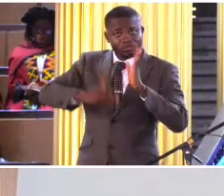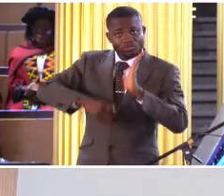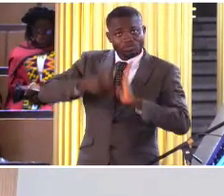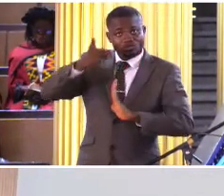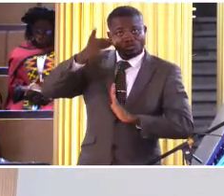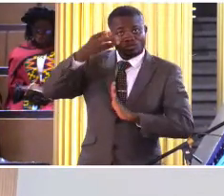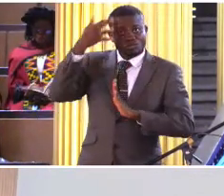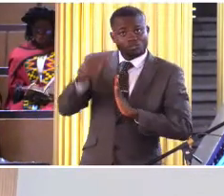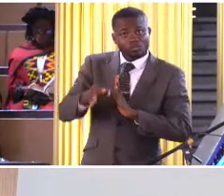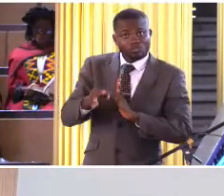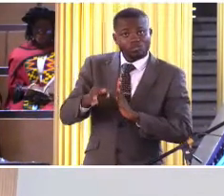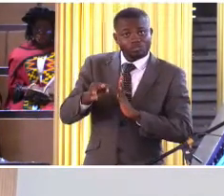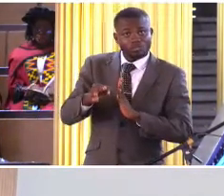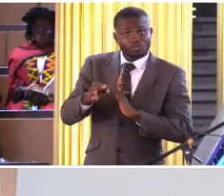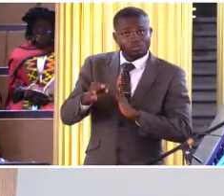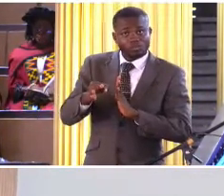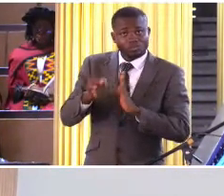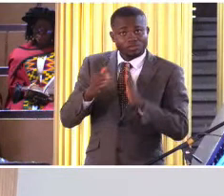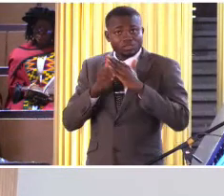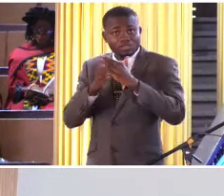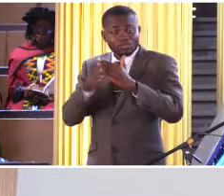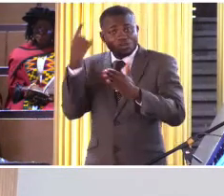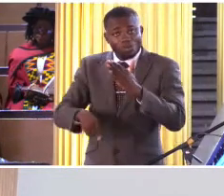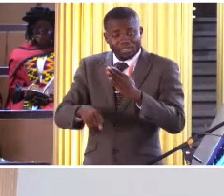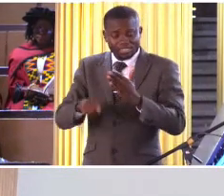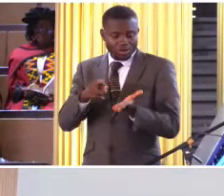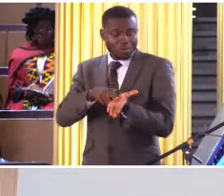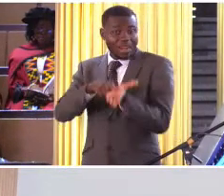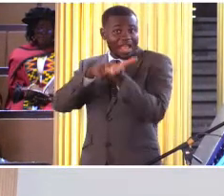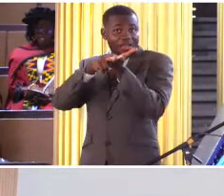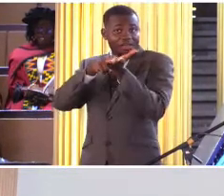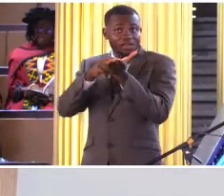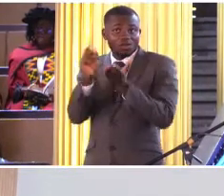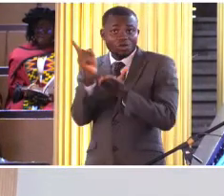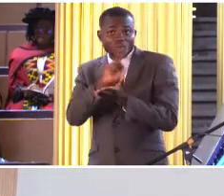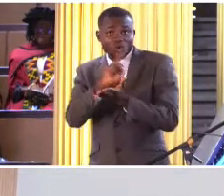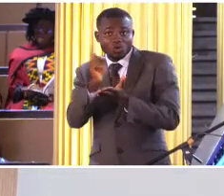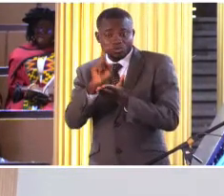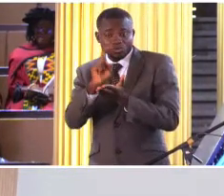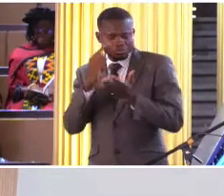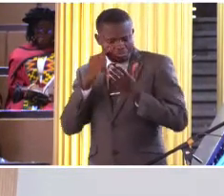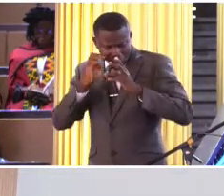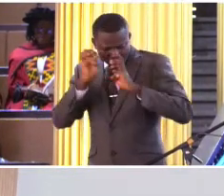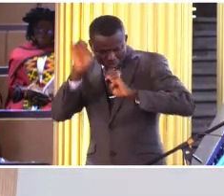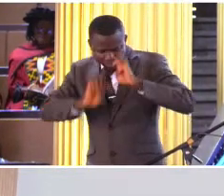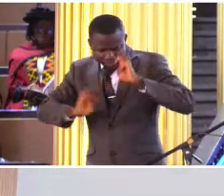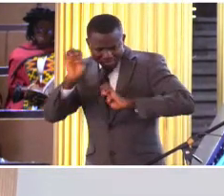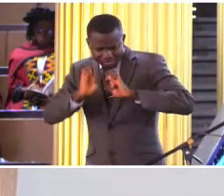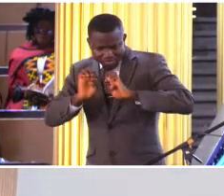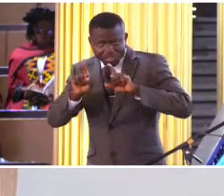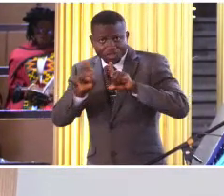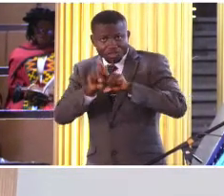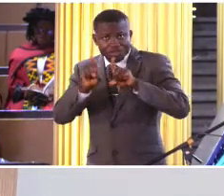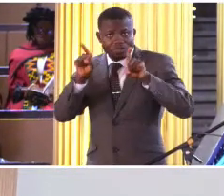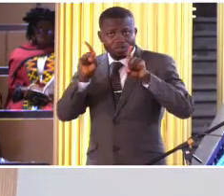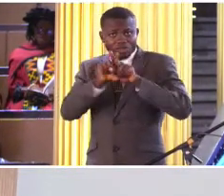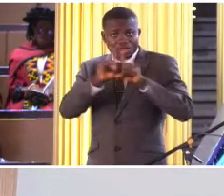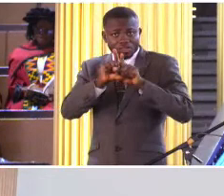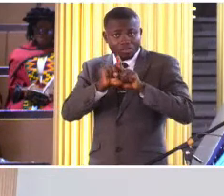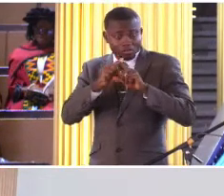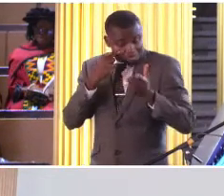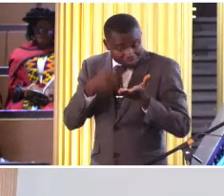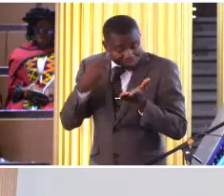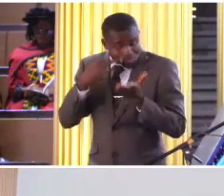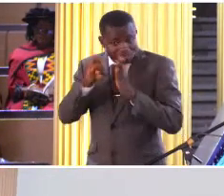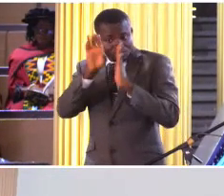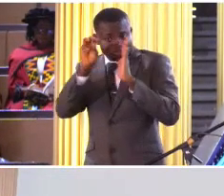of the WHO guidelines for rehabilitation workforce evaluation. He also reviews curricula and